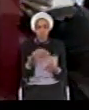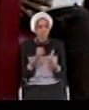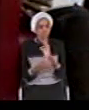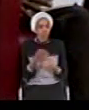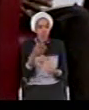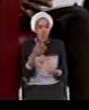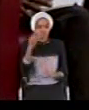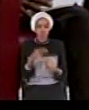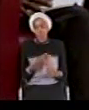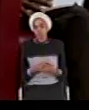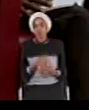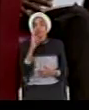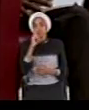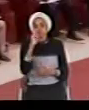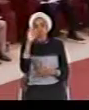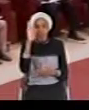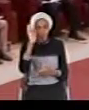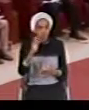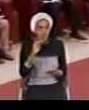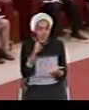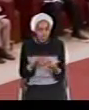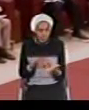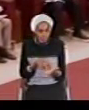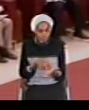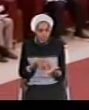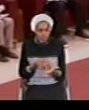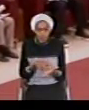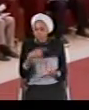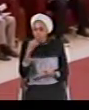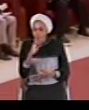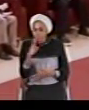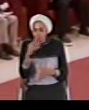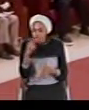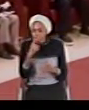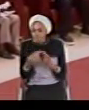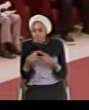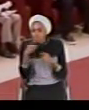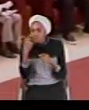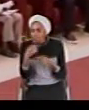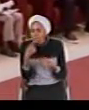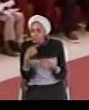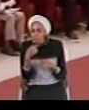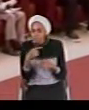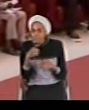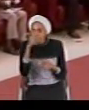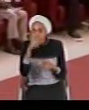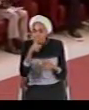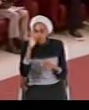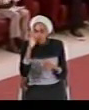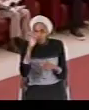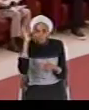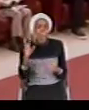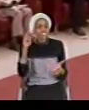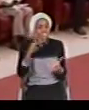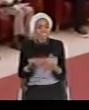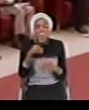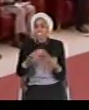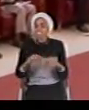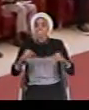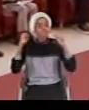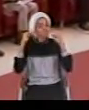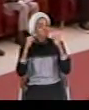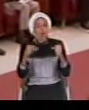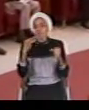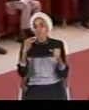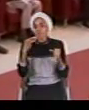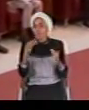name. You will stand. Who am I talking to there? You will stand in the power of the